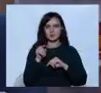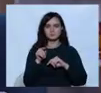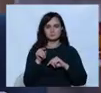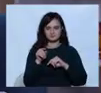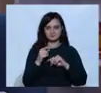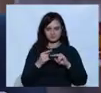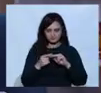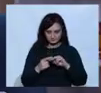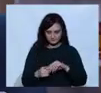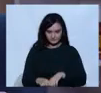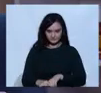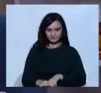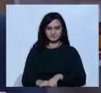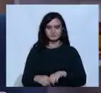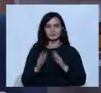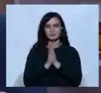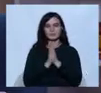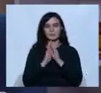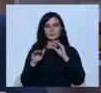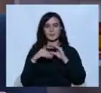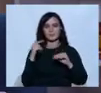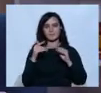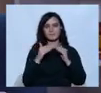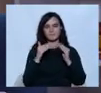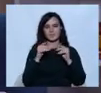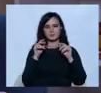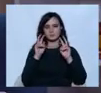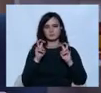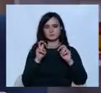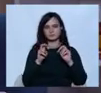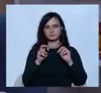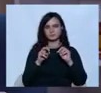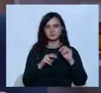think. Be sure to send your answers to